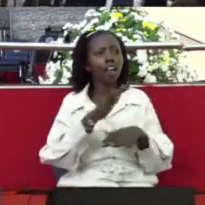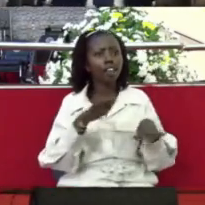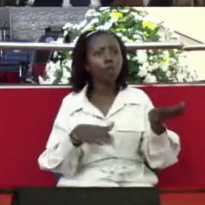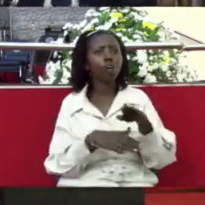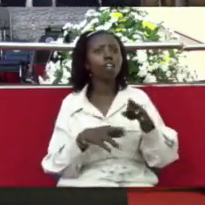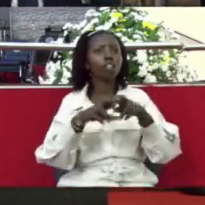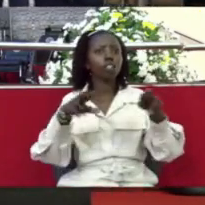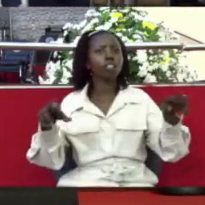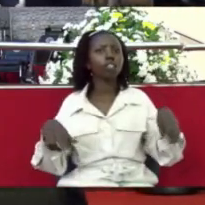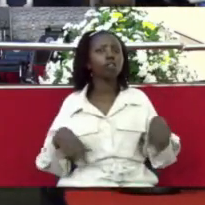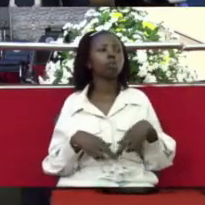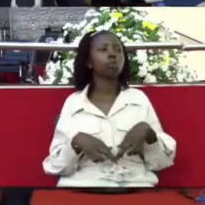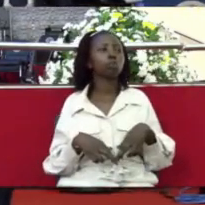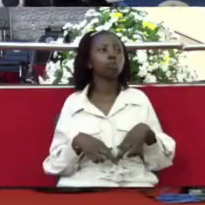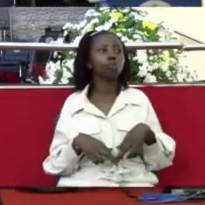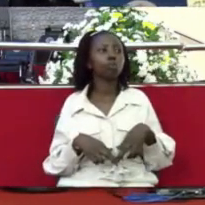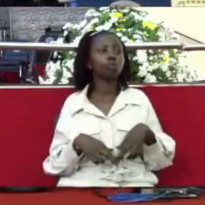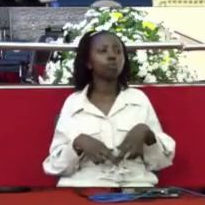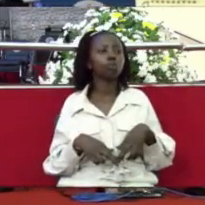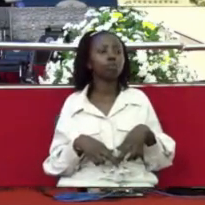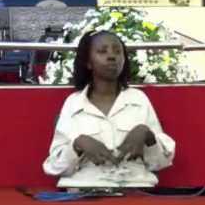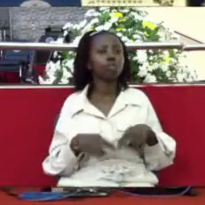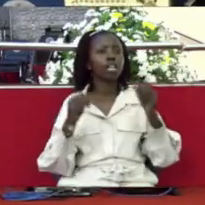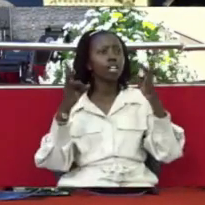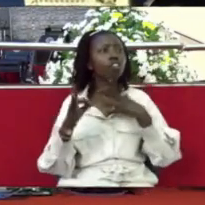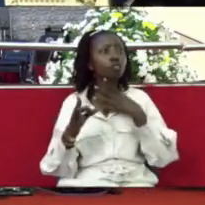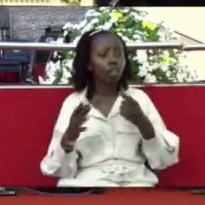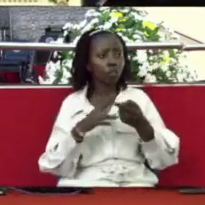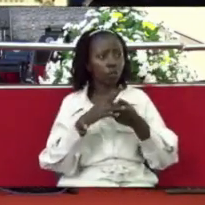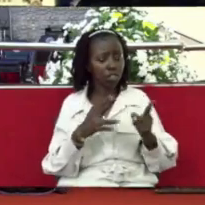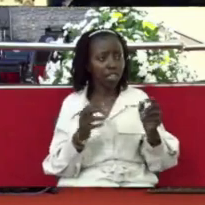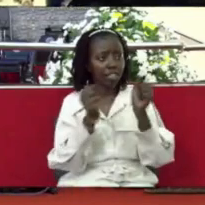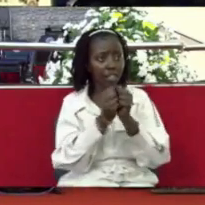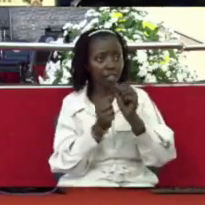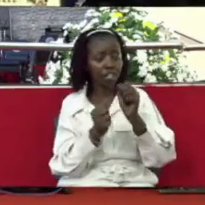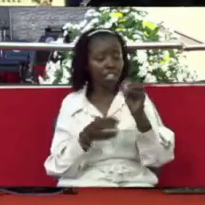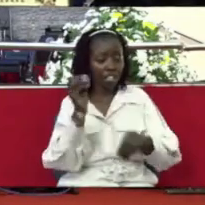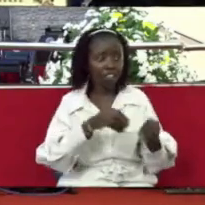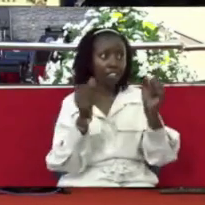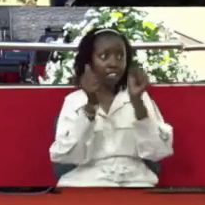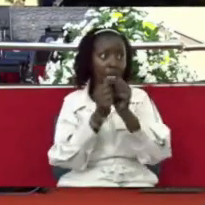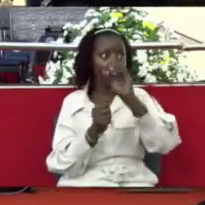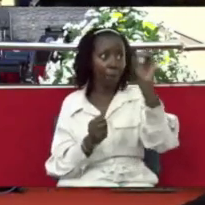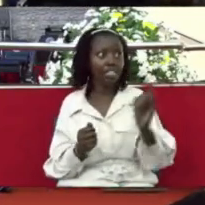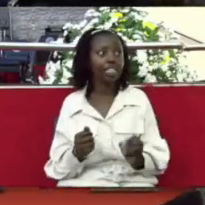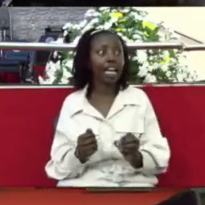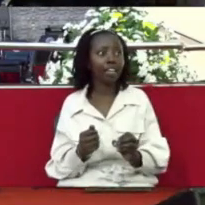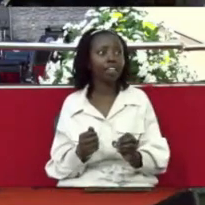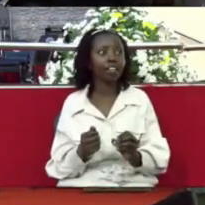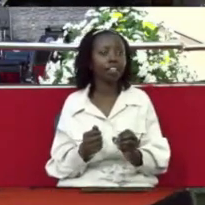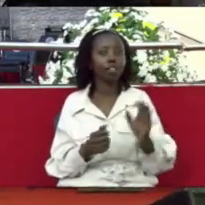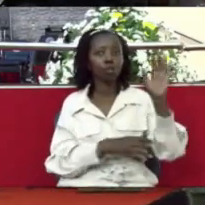Wote katika jengo na nje. 1, 2, 10, 20, 15. Do you see all the ones I'm talking about? I